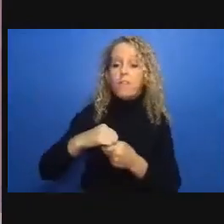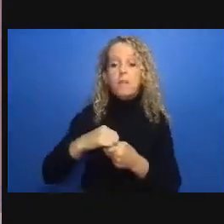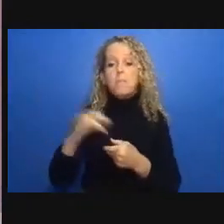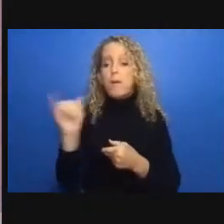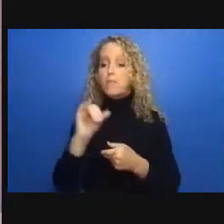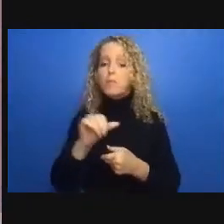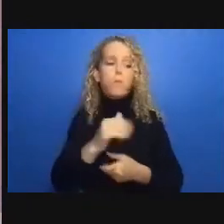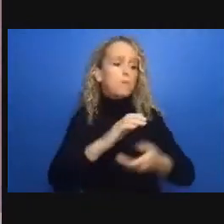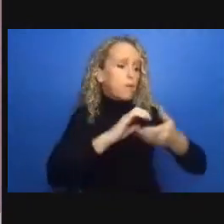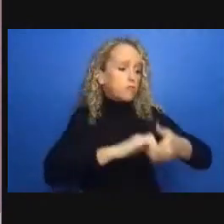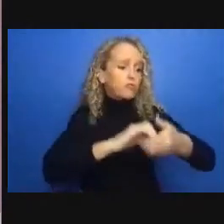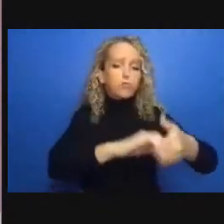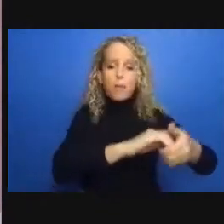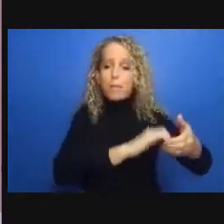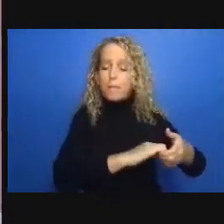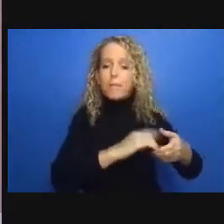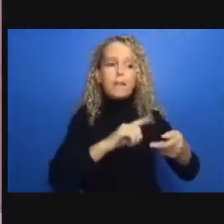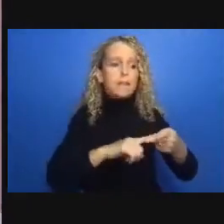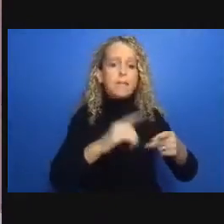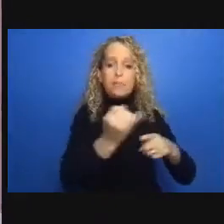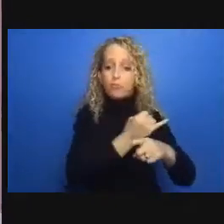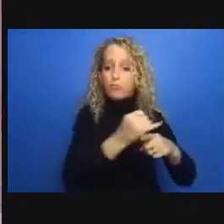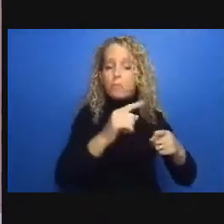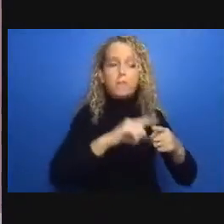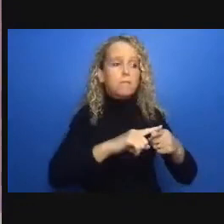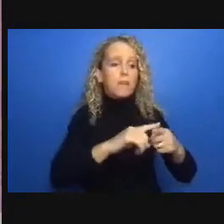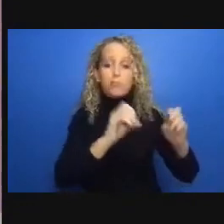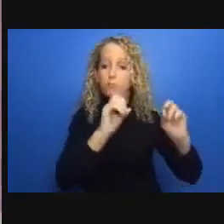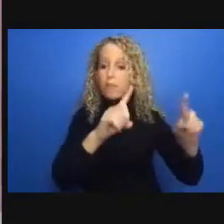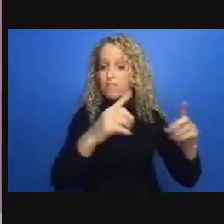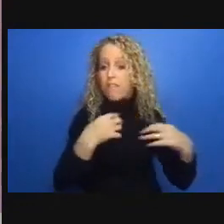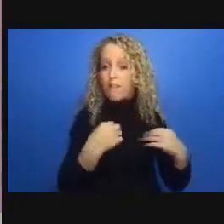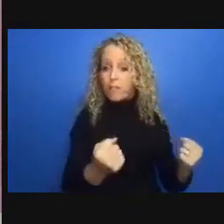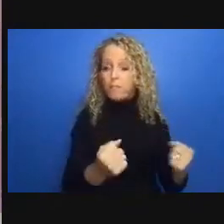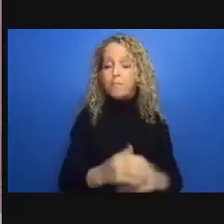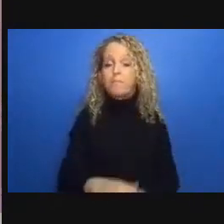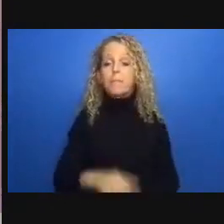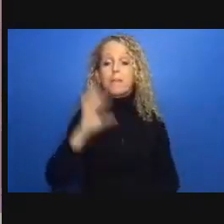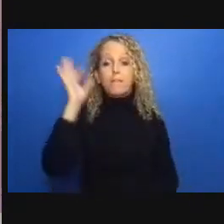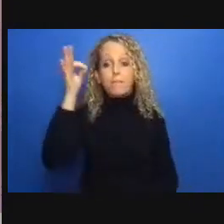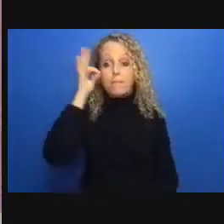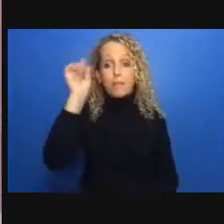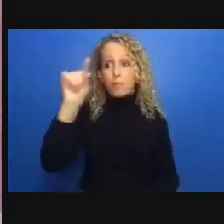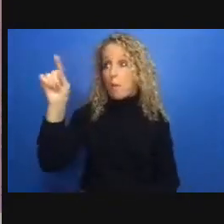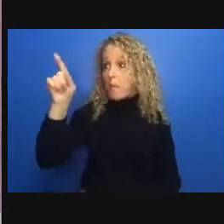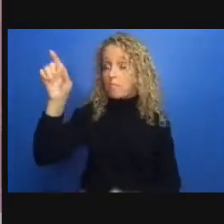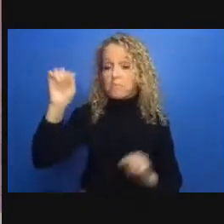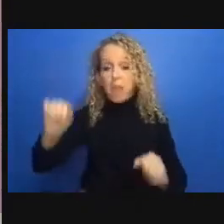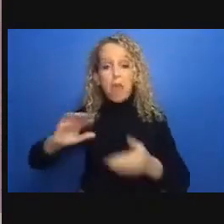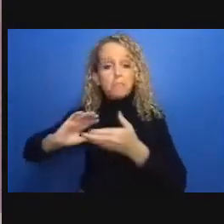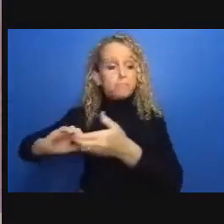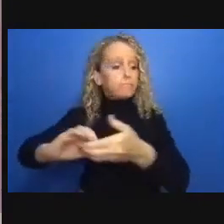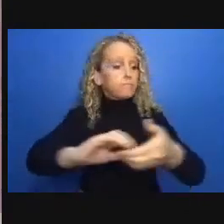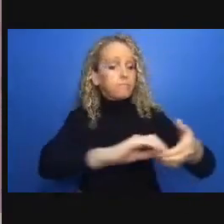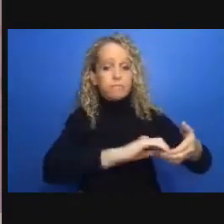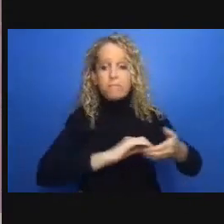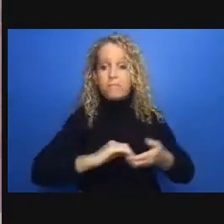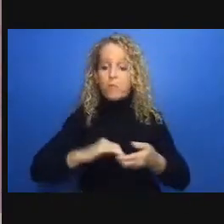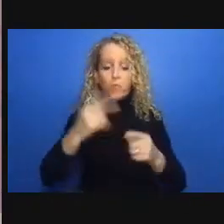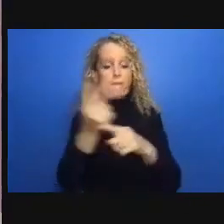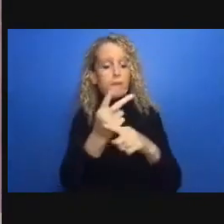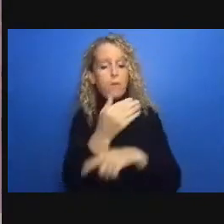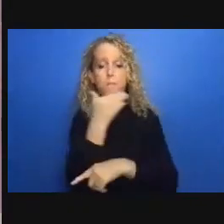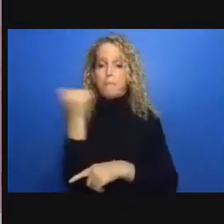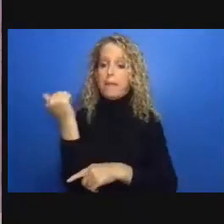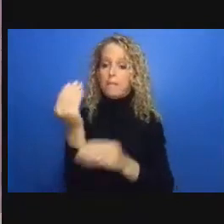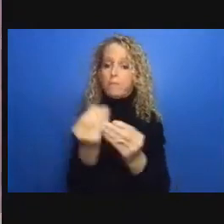with industry, with education and health. So the federal government could be working with all sectors to devise the best solution for Canada